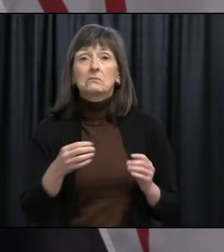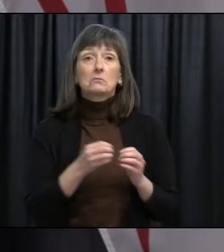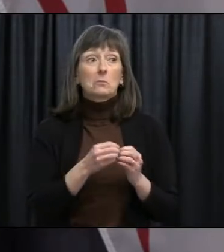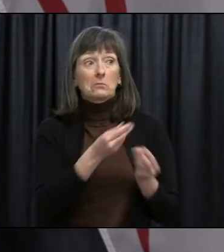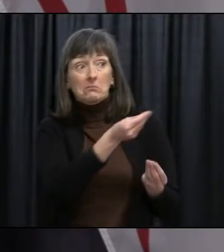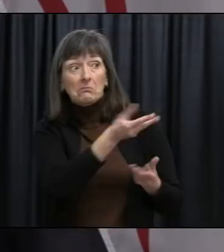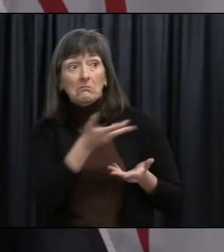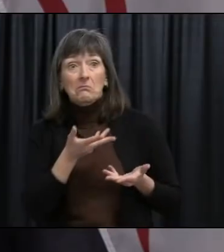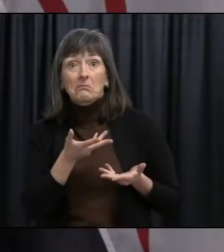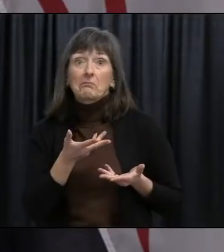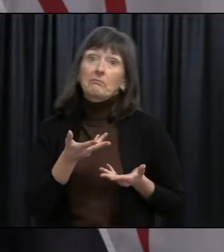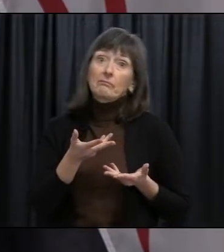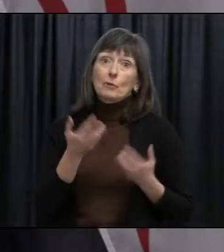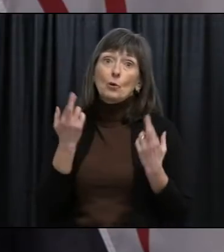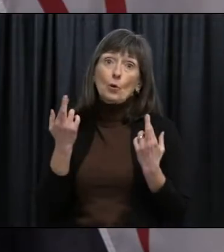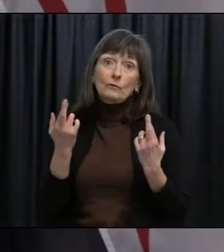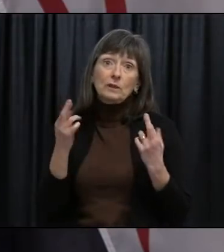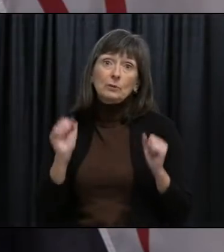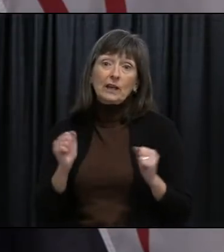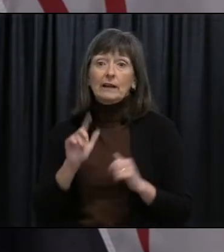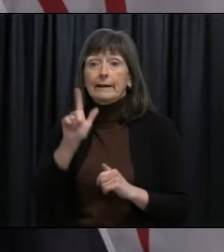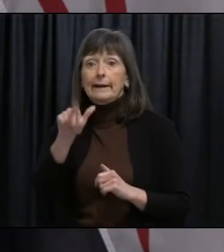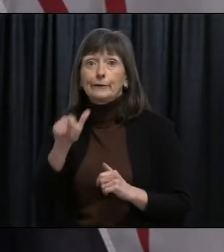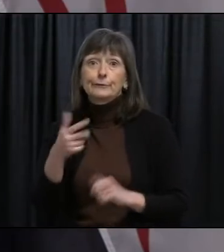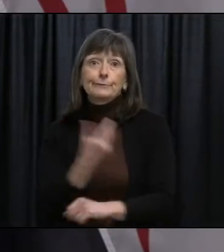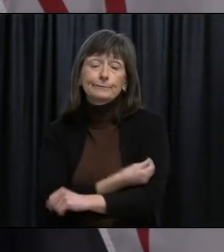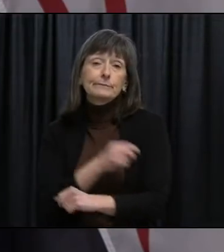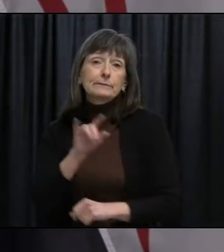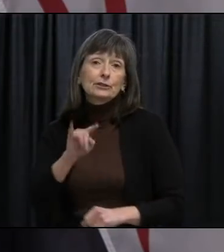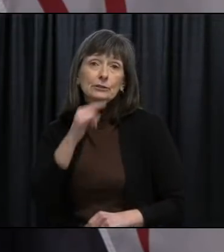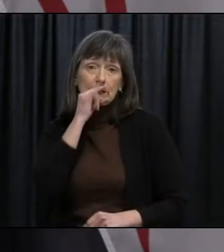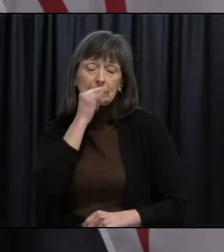able to start doing vaccinations for children.